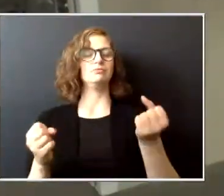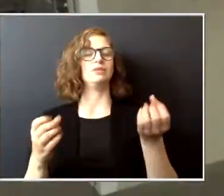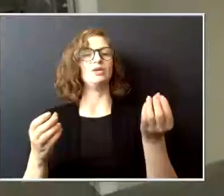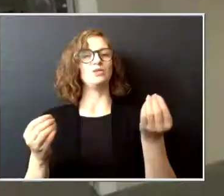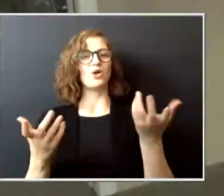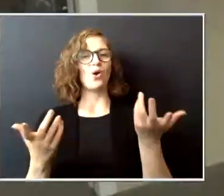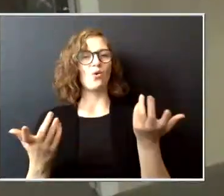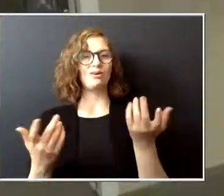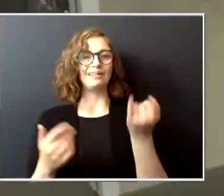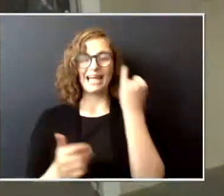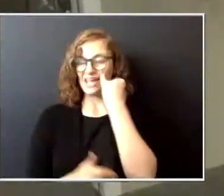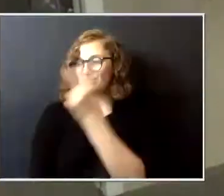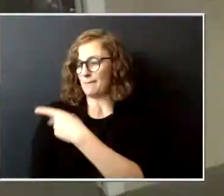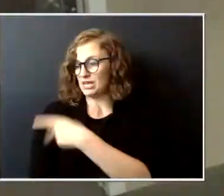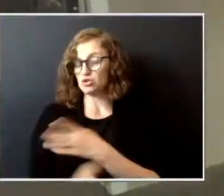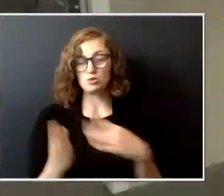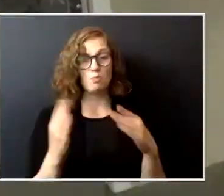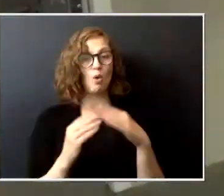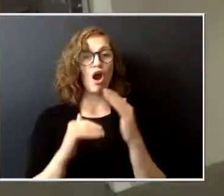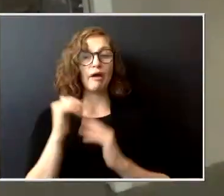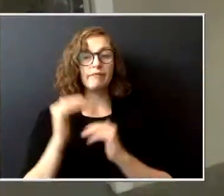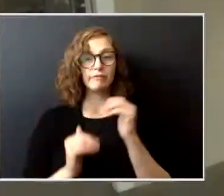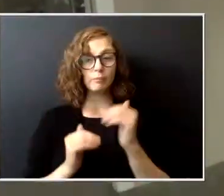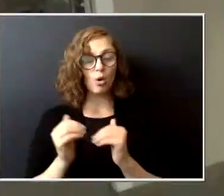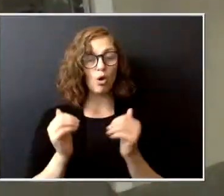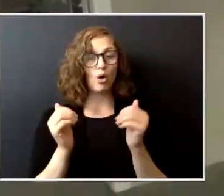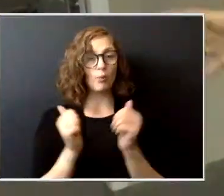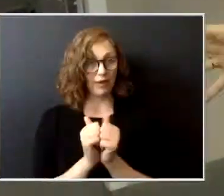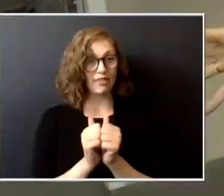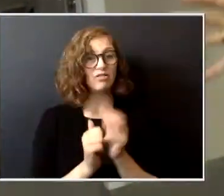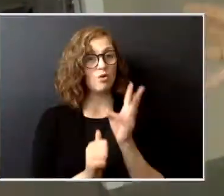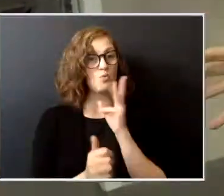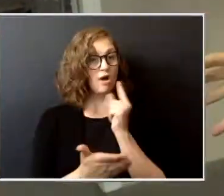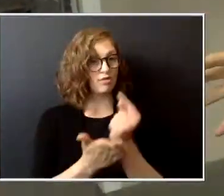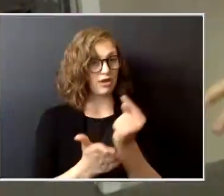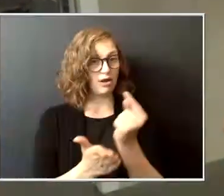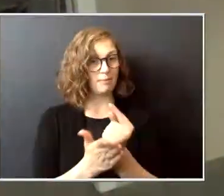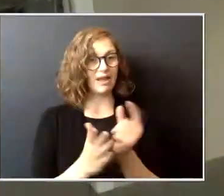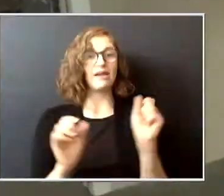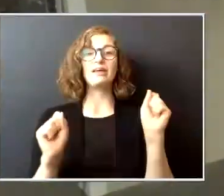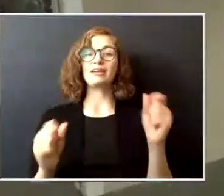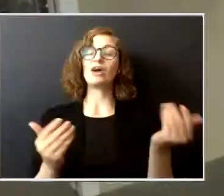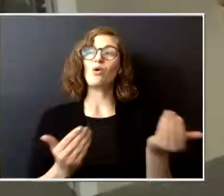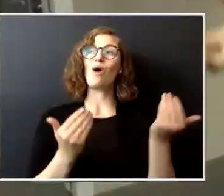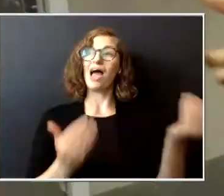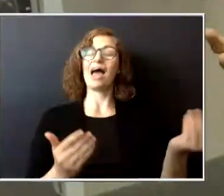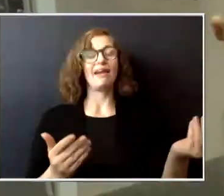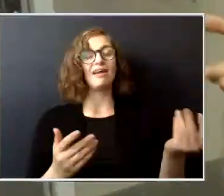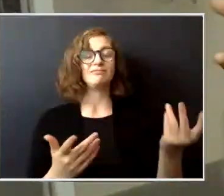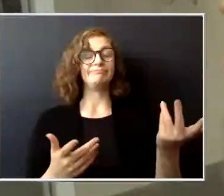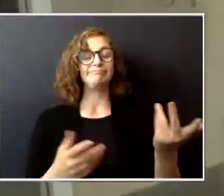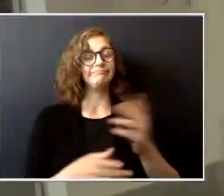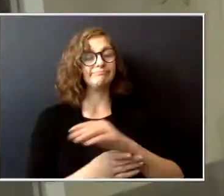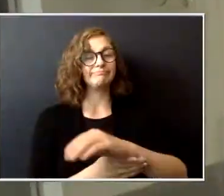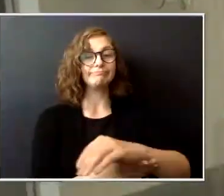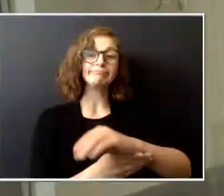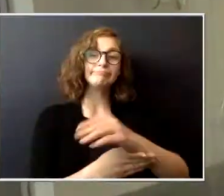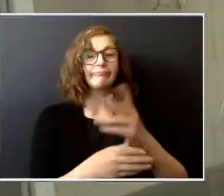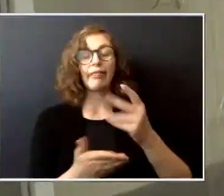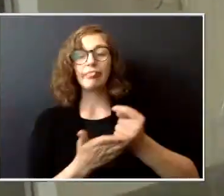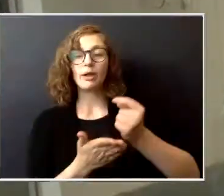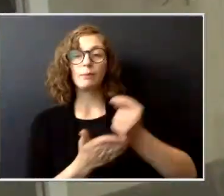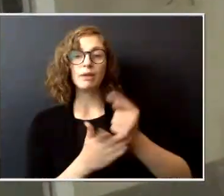can't really tolerate the pain that's associated with like a bedside dressing. So of course the goal for all of our